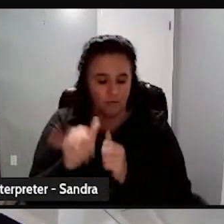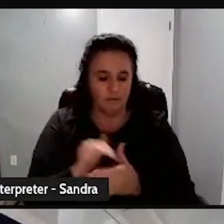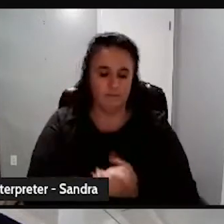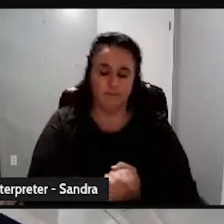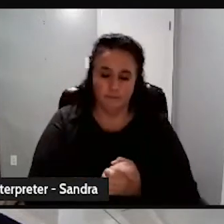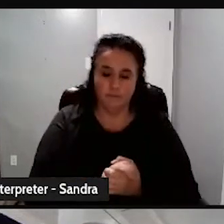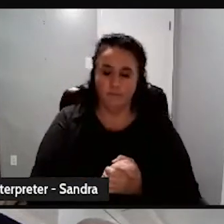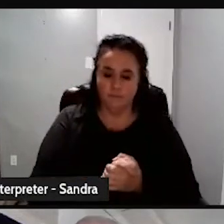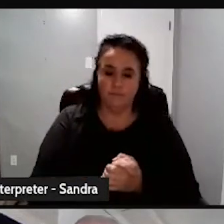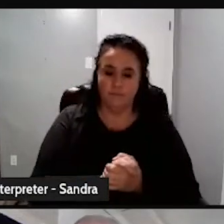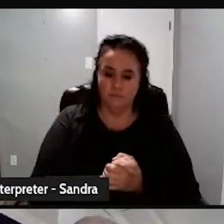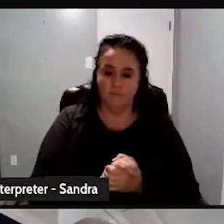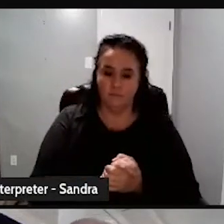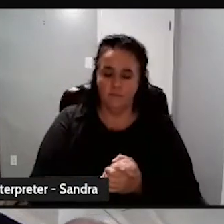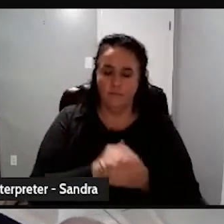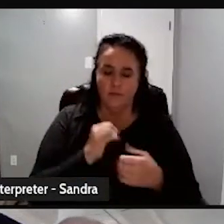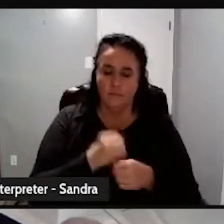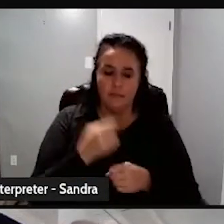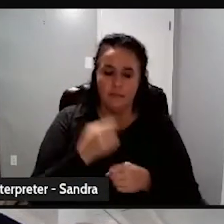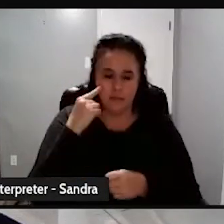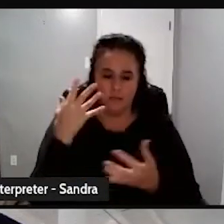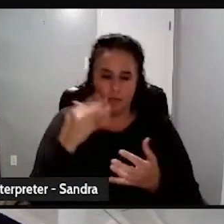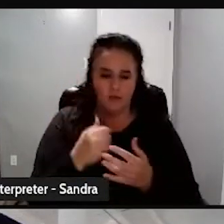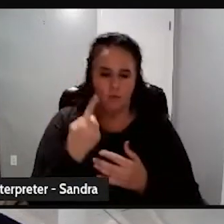This just makes me think of one thing that